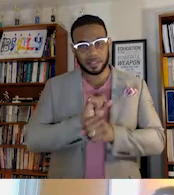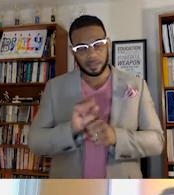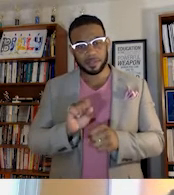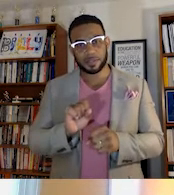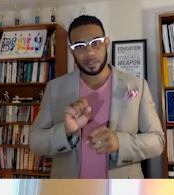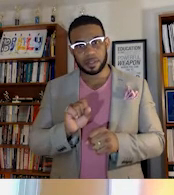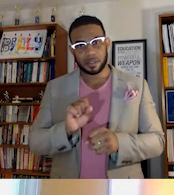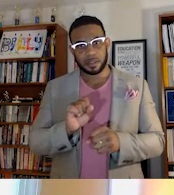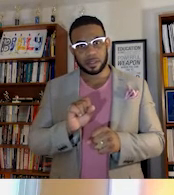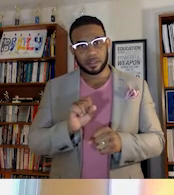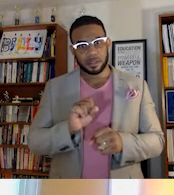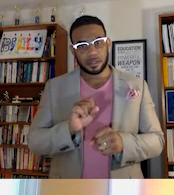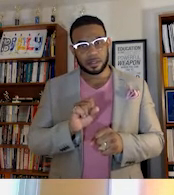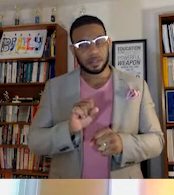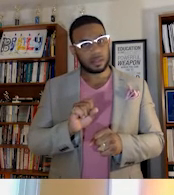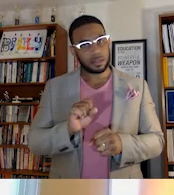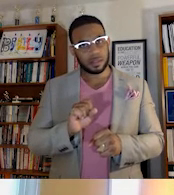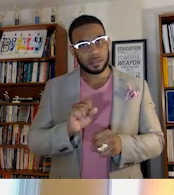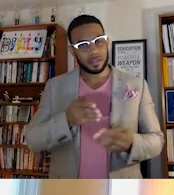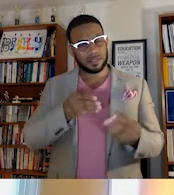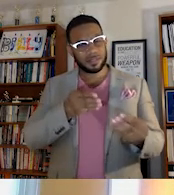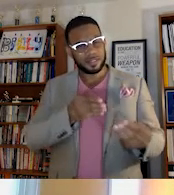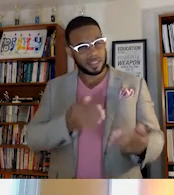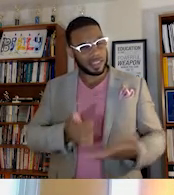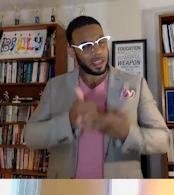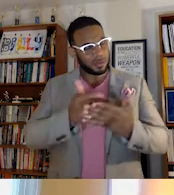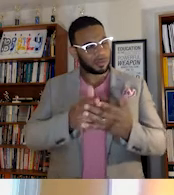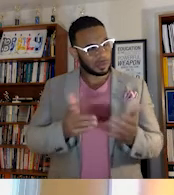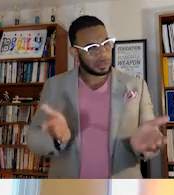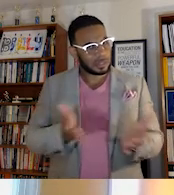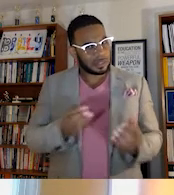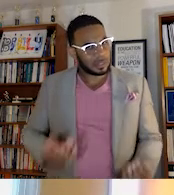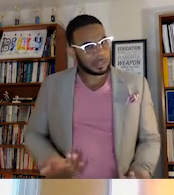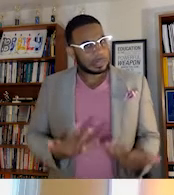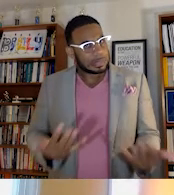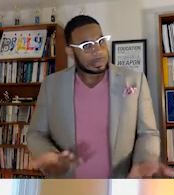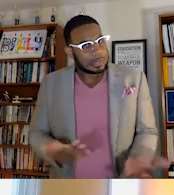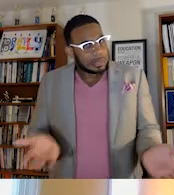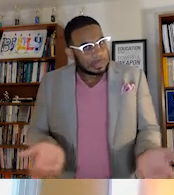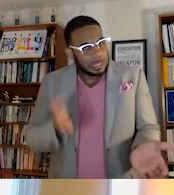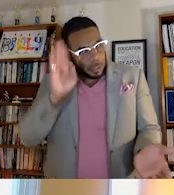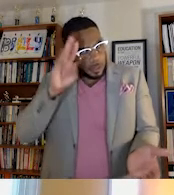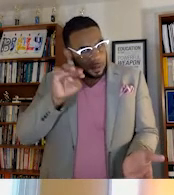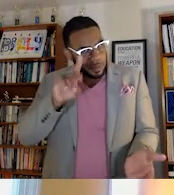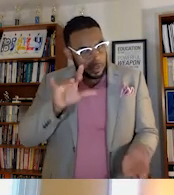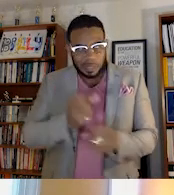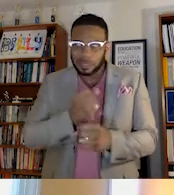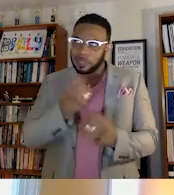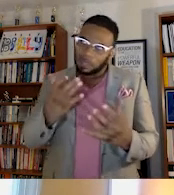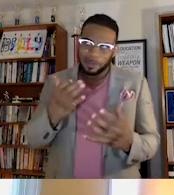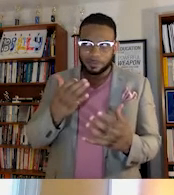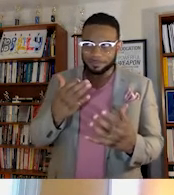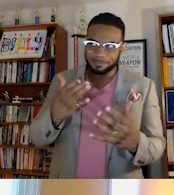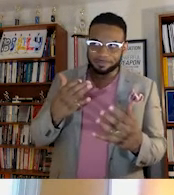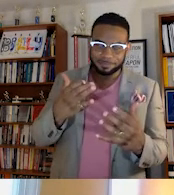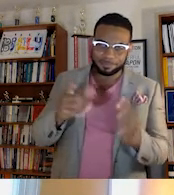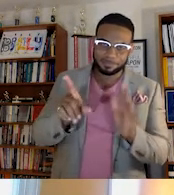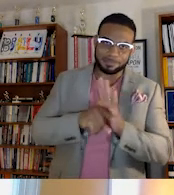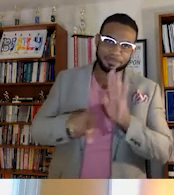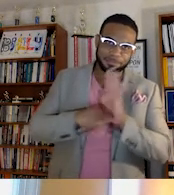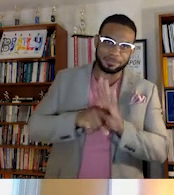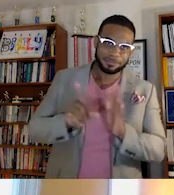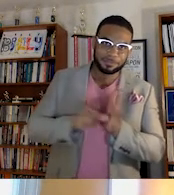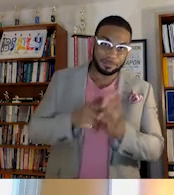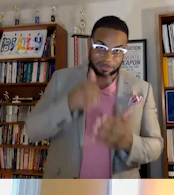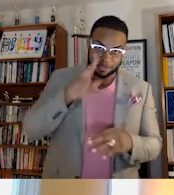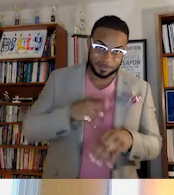definitely feeding and helping to kind of light the fire. And I know the media gets a lot of, the press gets a lot of bad